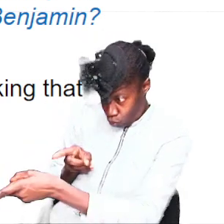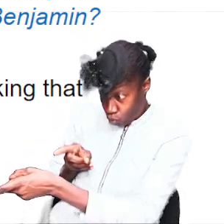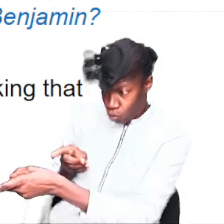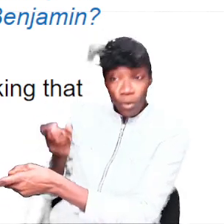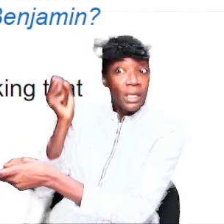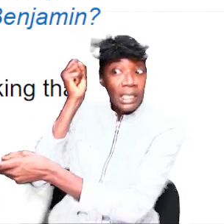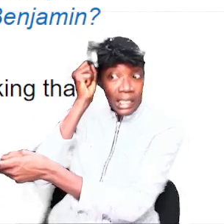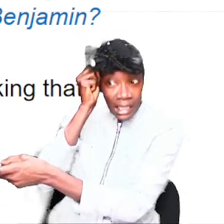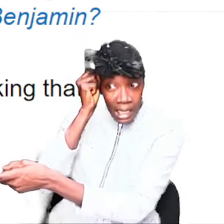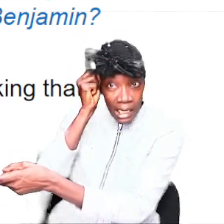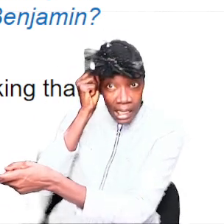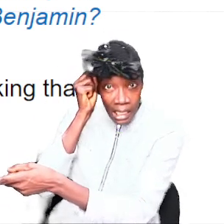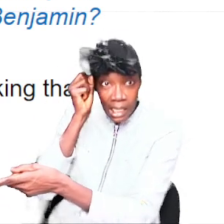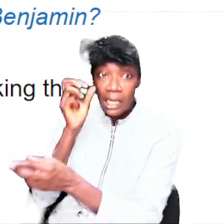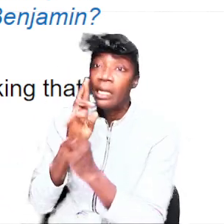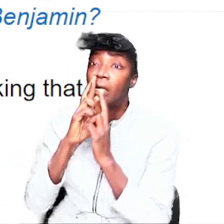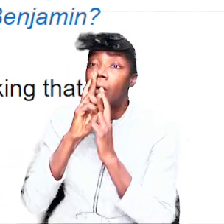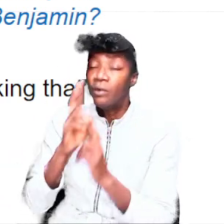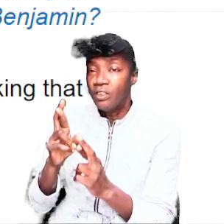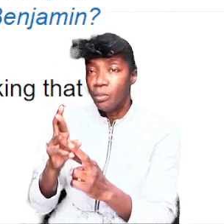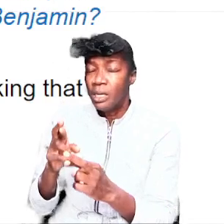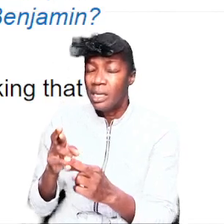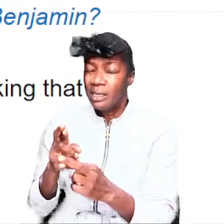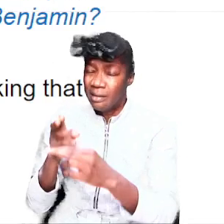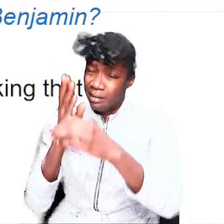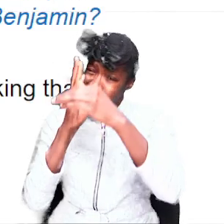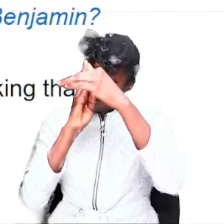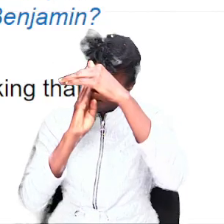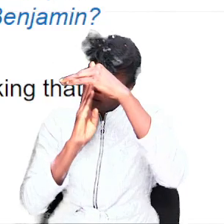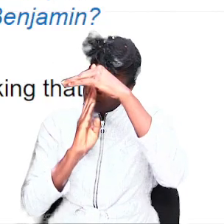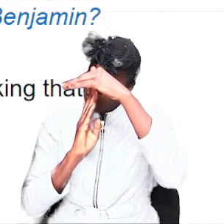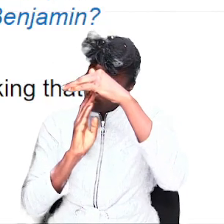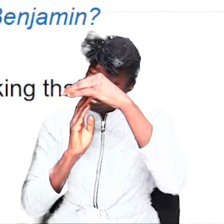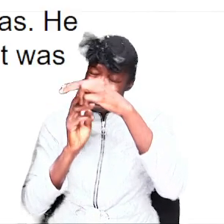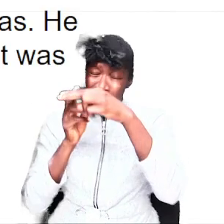response was so humble. Amen. He said, look here,